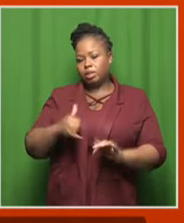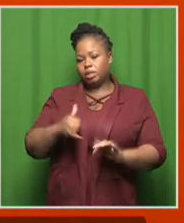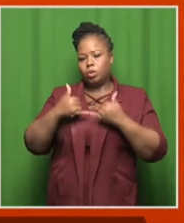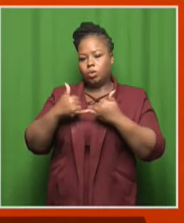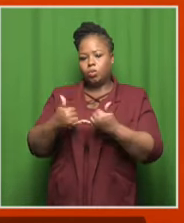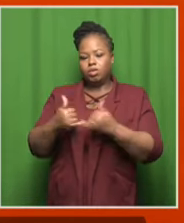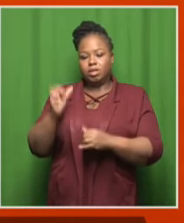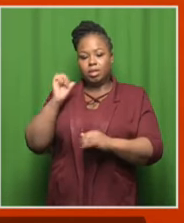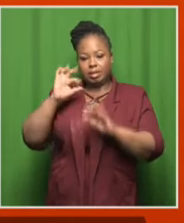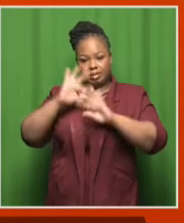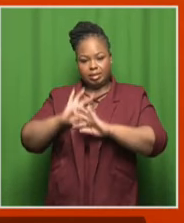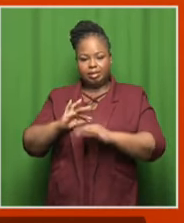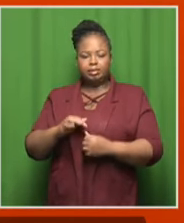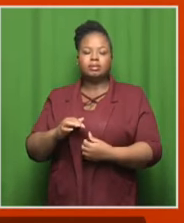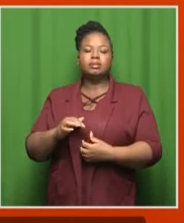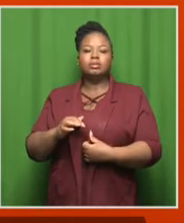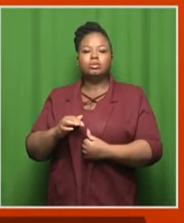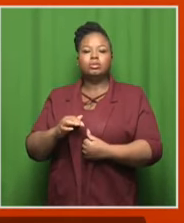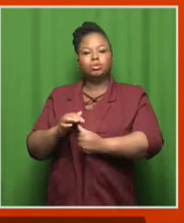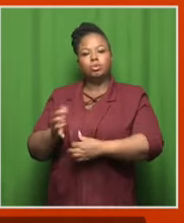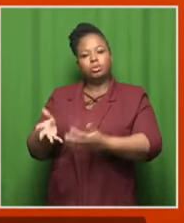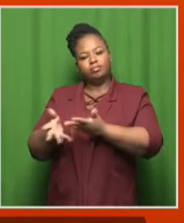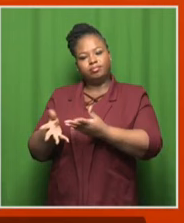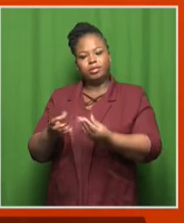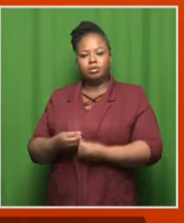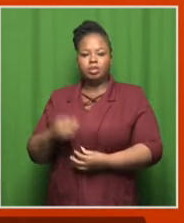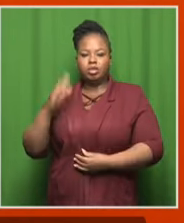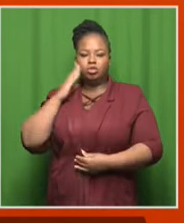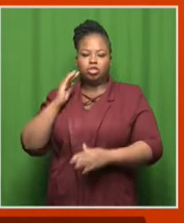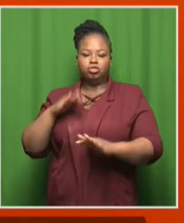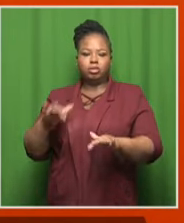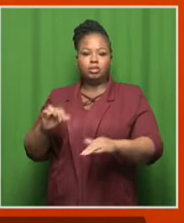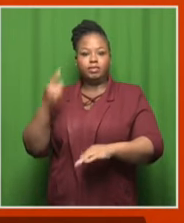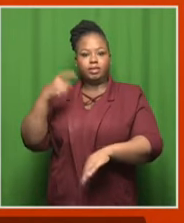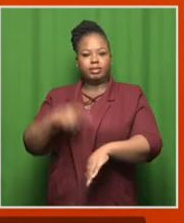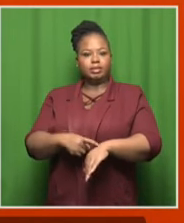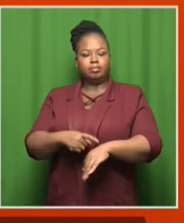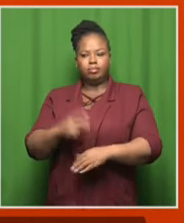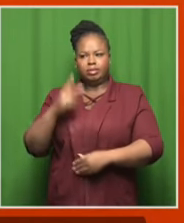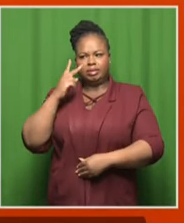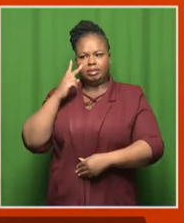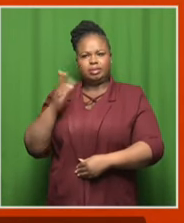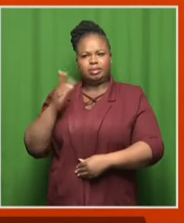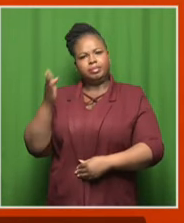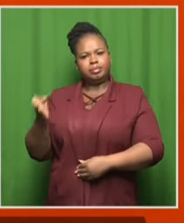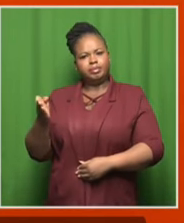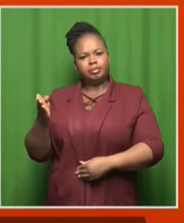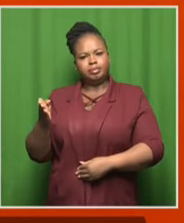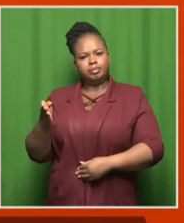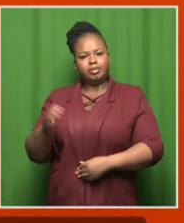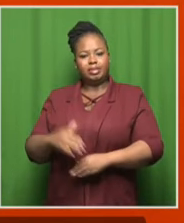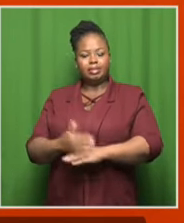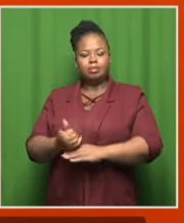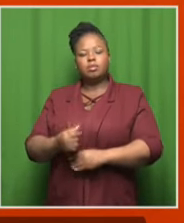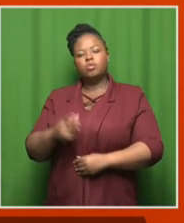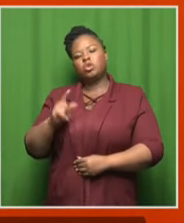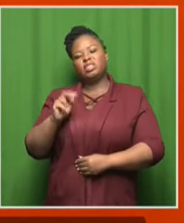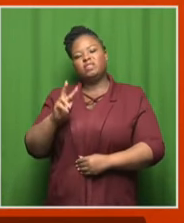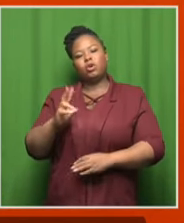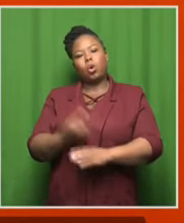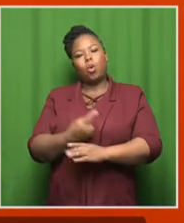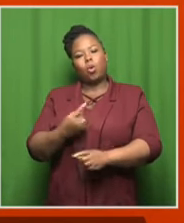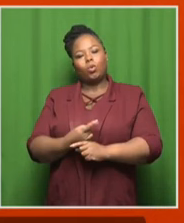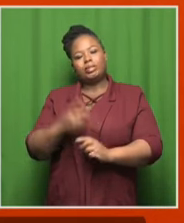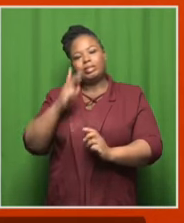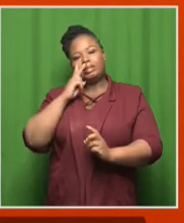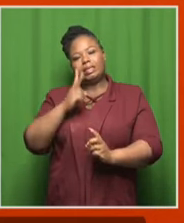said you spoke to him, the grandkids spoke to him. I mean, this is the first time you're really seeing him in this kind of setting. I know you see him on TV all the